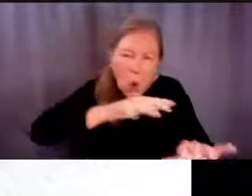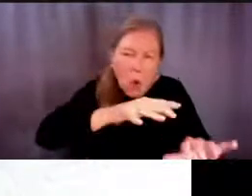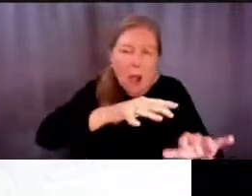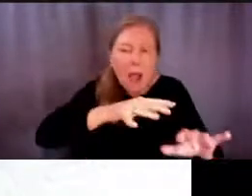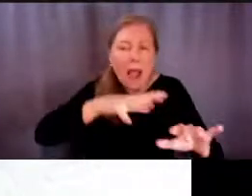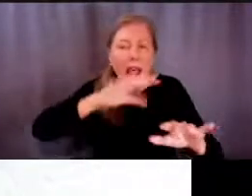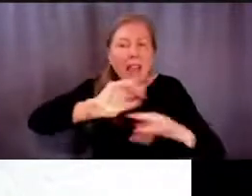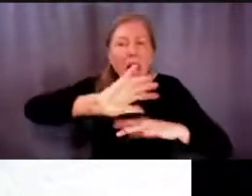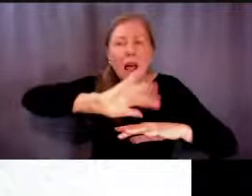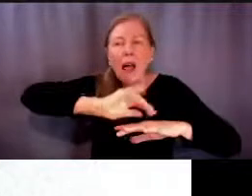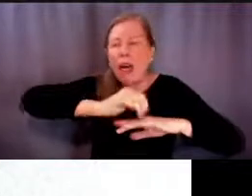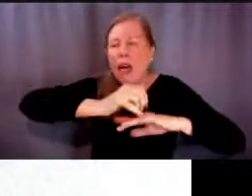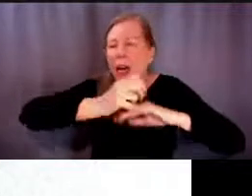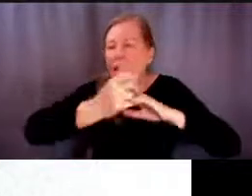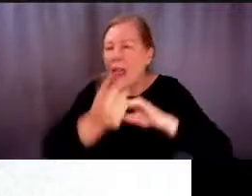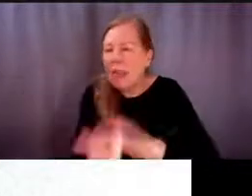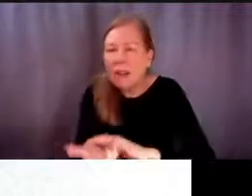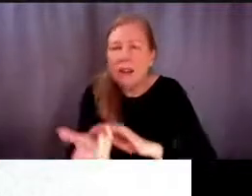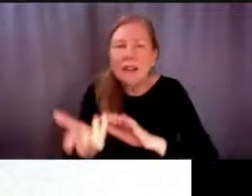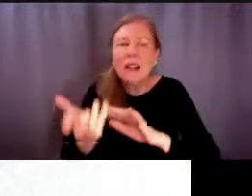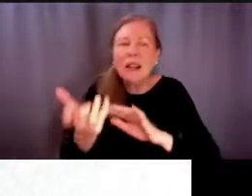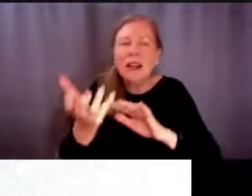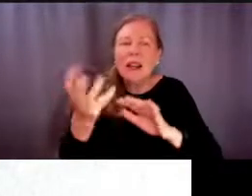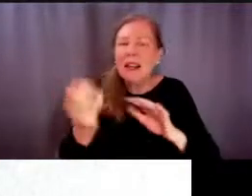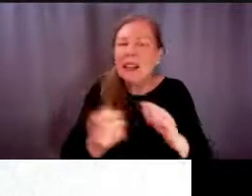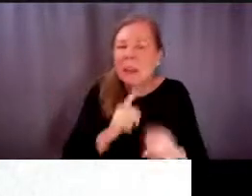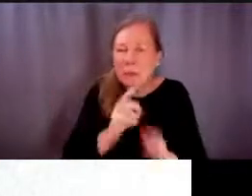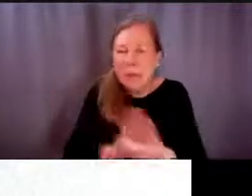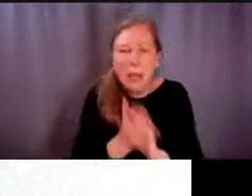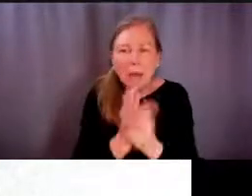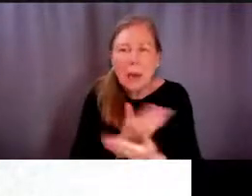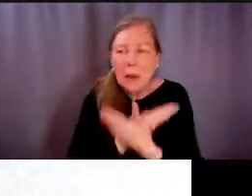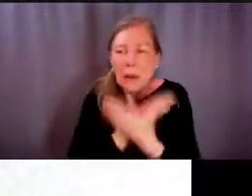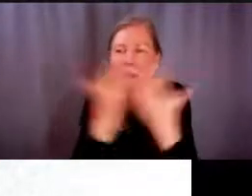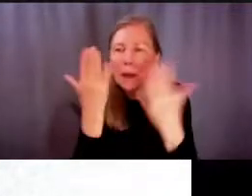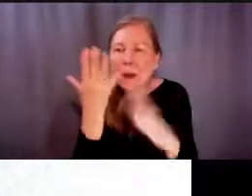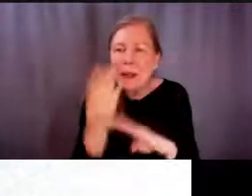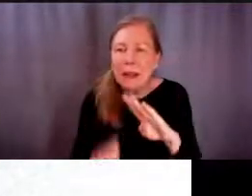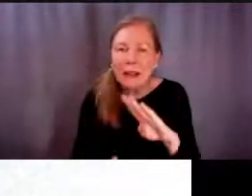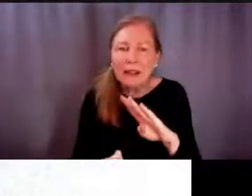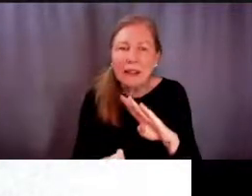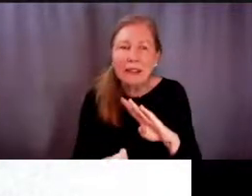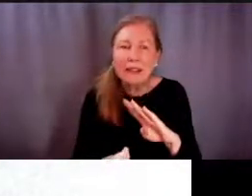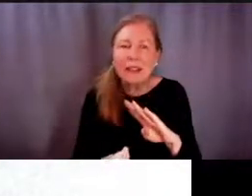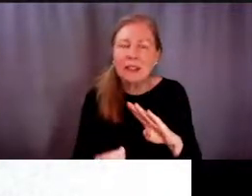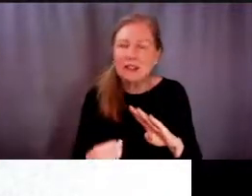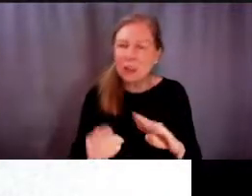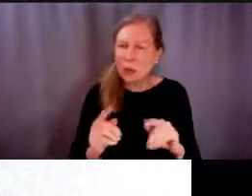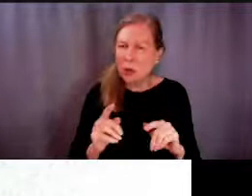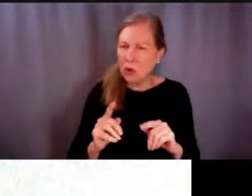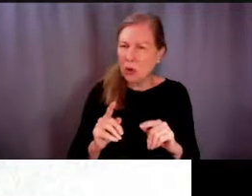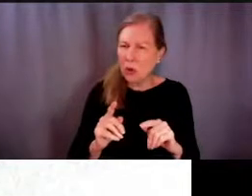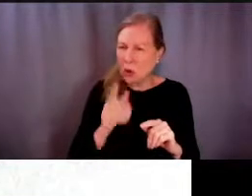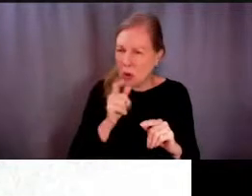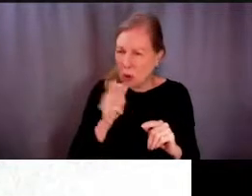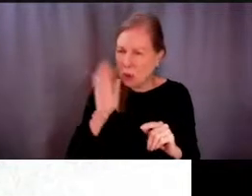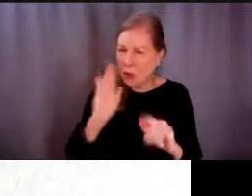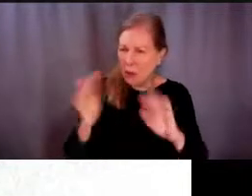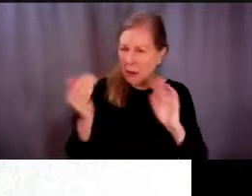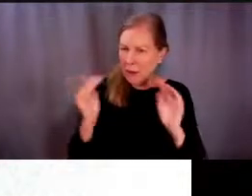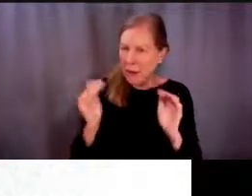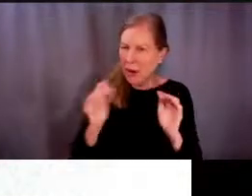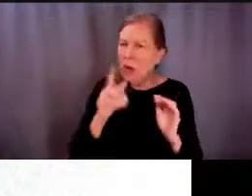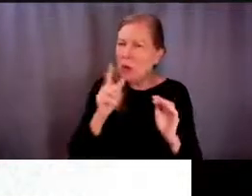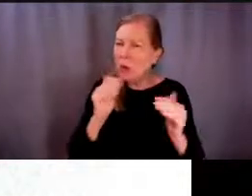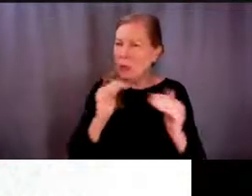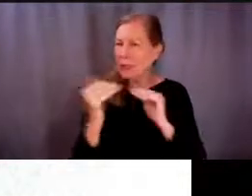and the tempest carries them off like stubble. To whom then will you compare me? Or who is my equal, says the Holy